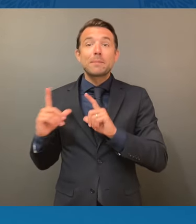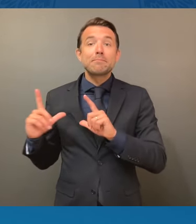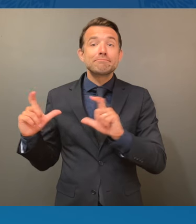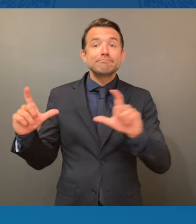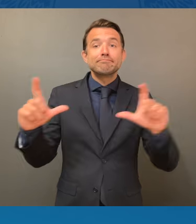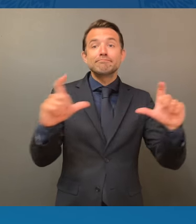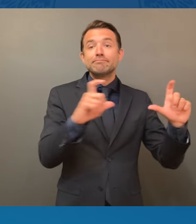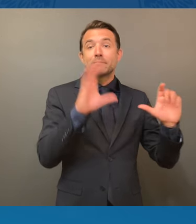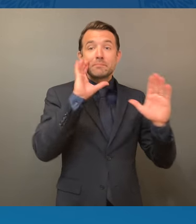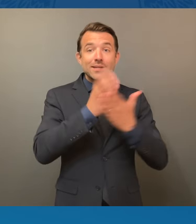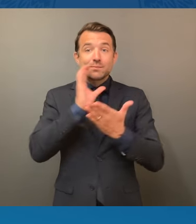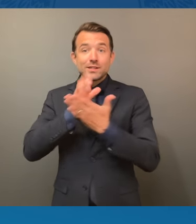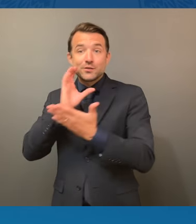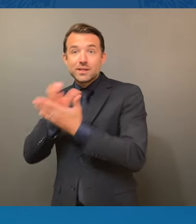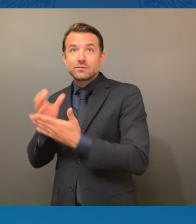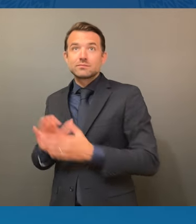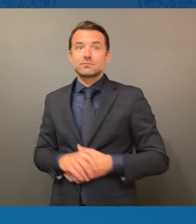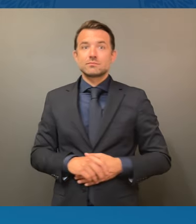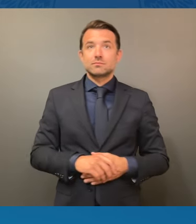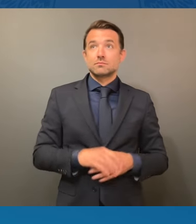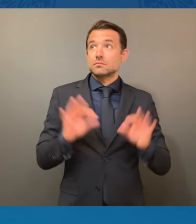then that appraisal gets done,